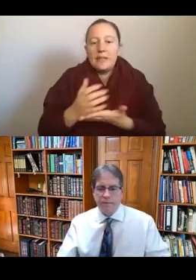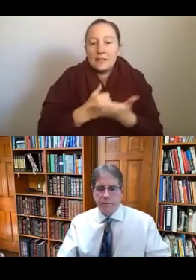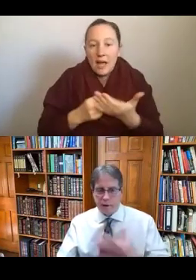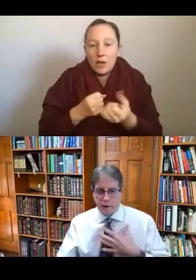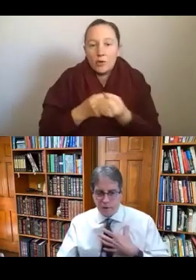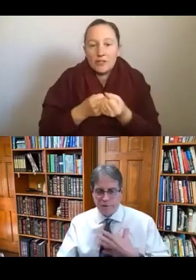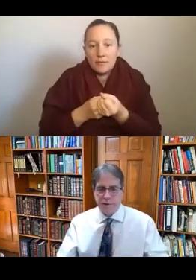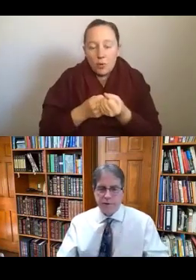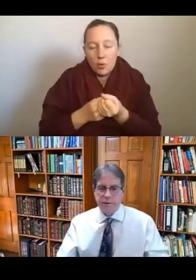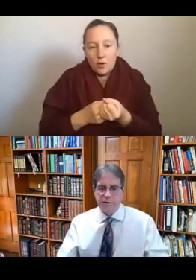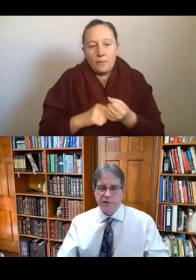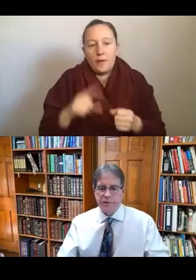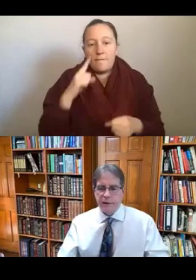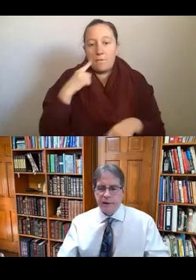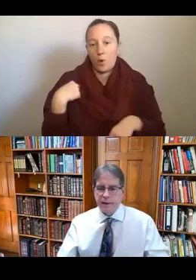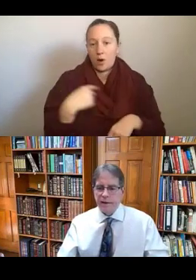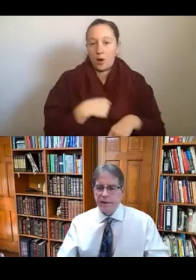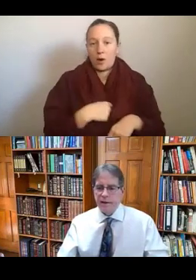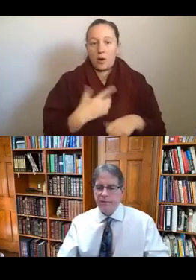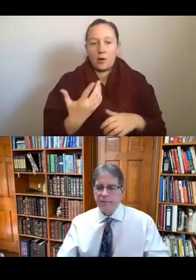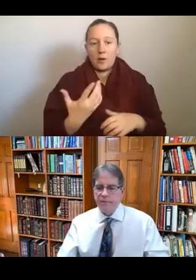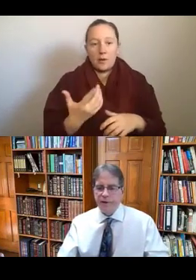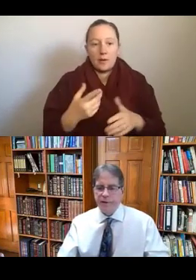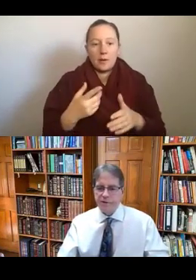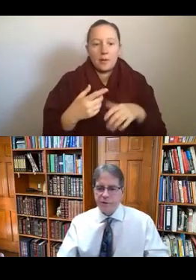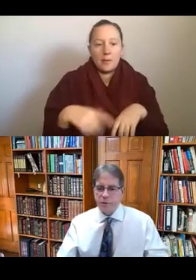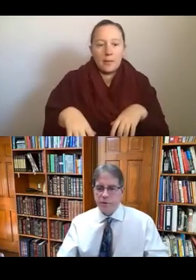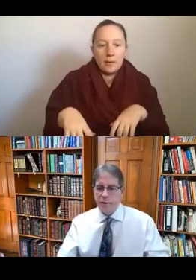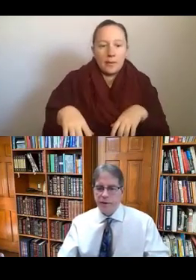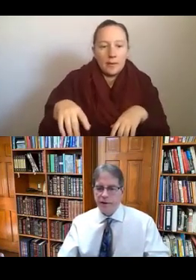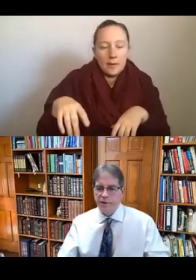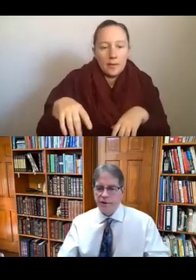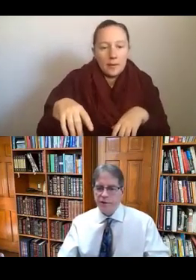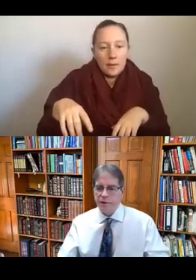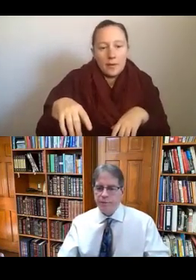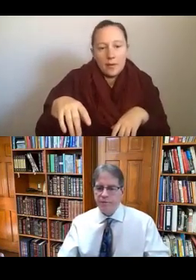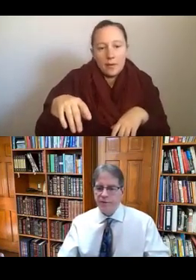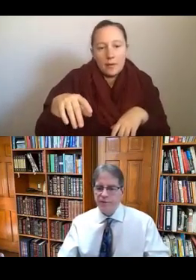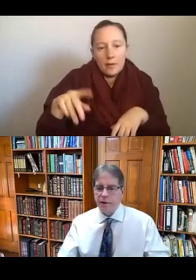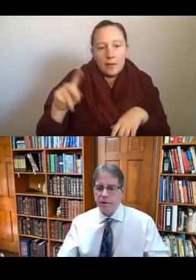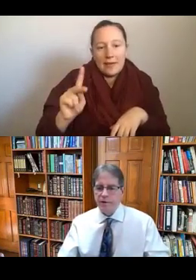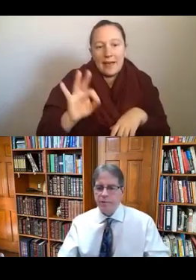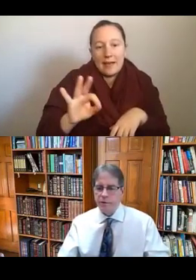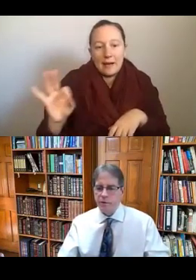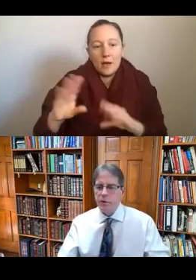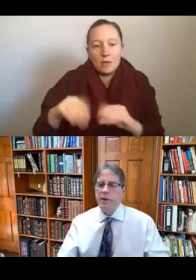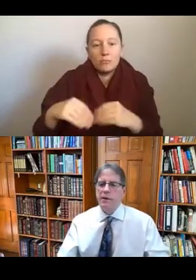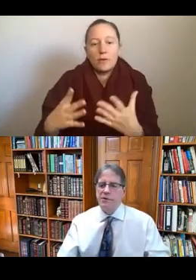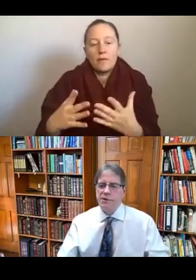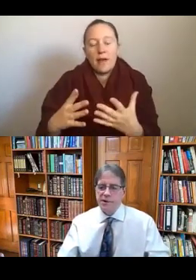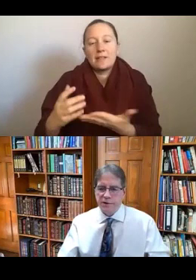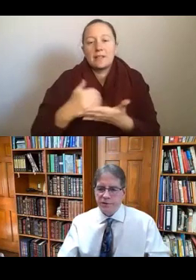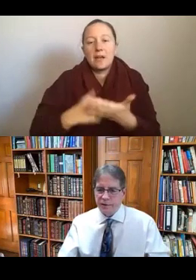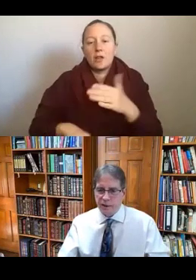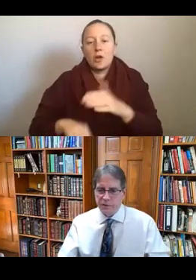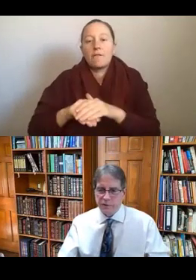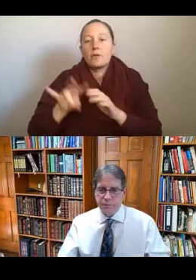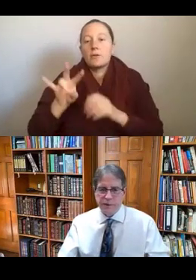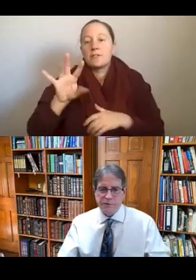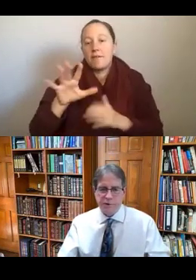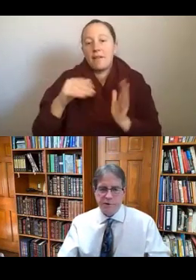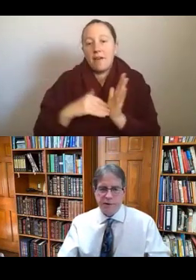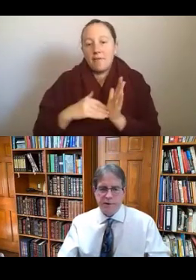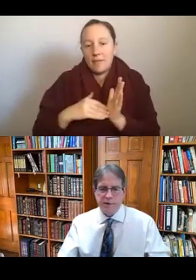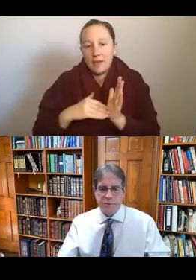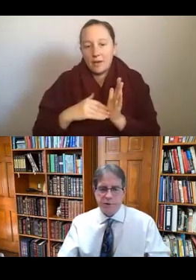And for our institute, it says for the K99 phase of the award, NICHD provides salary of up to $75,000